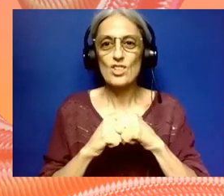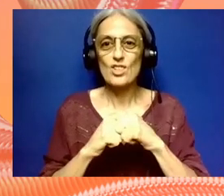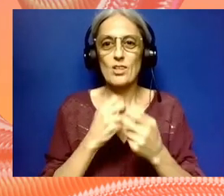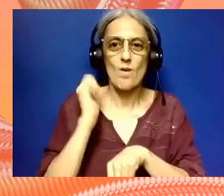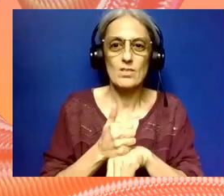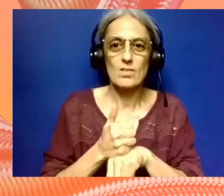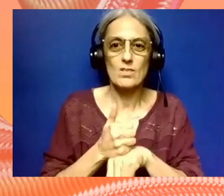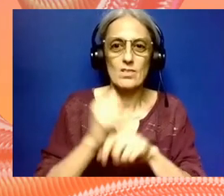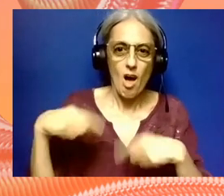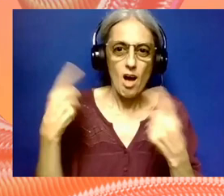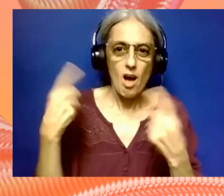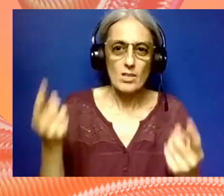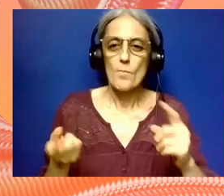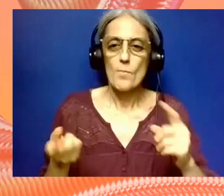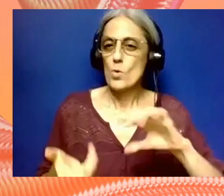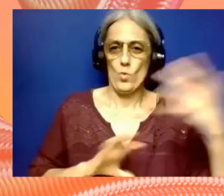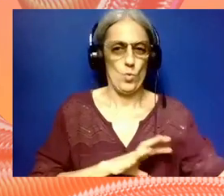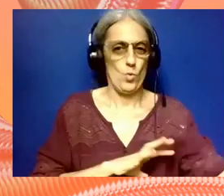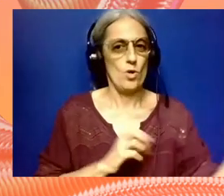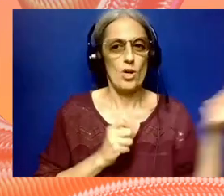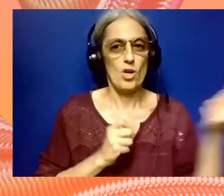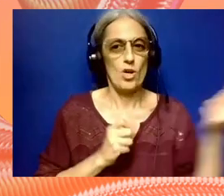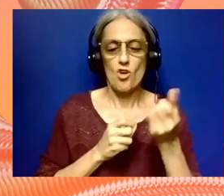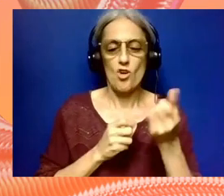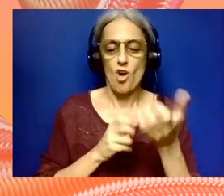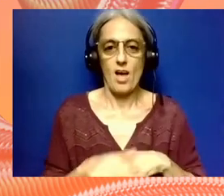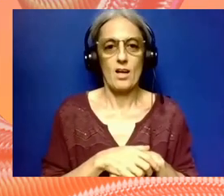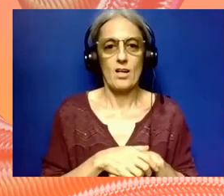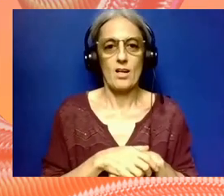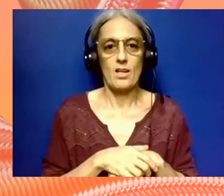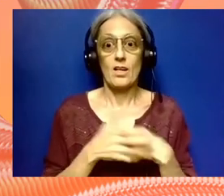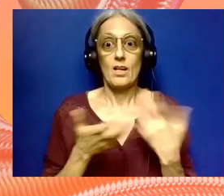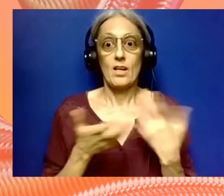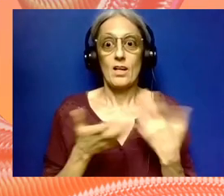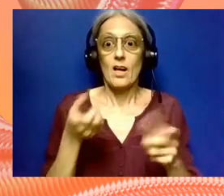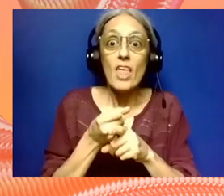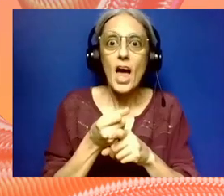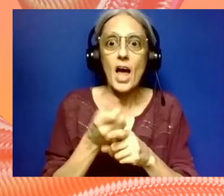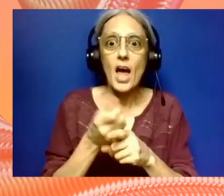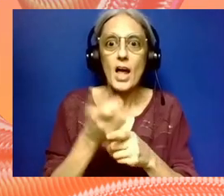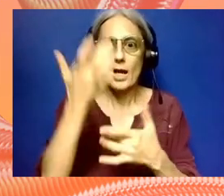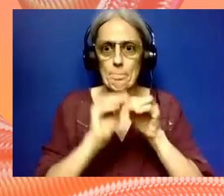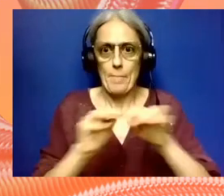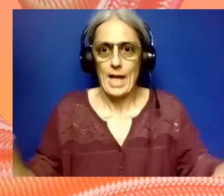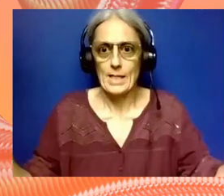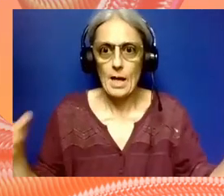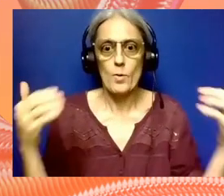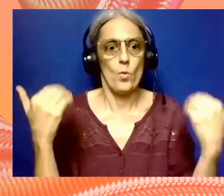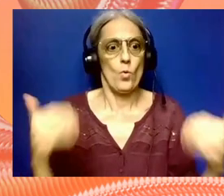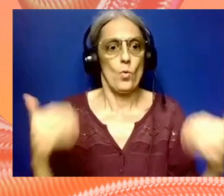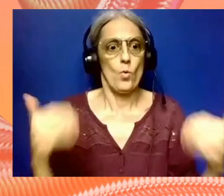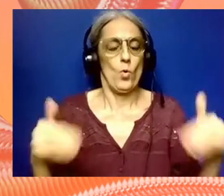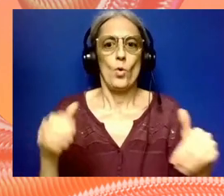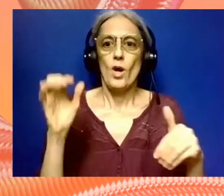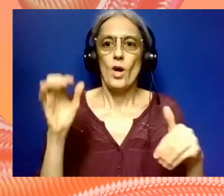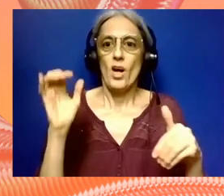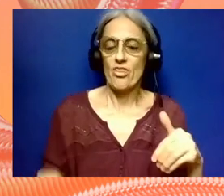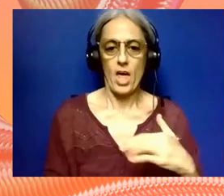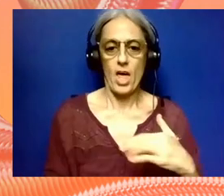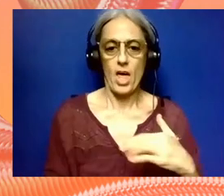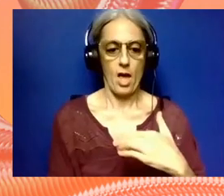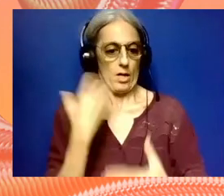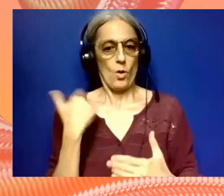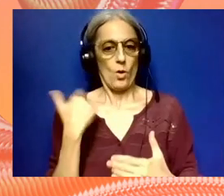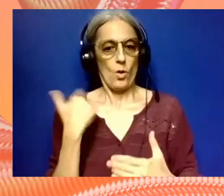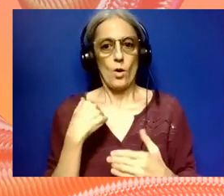that helped then the movement expose all these other deeper layers. And so the way they worked in tandem was